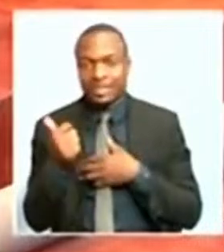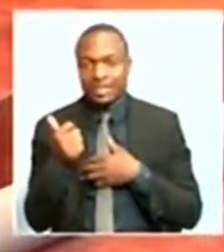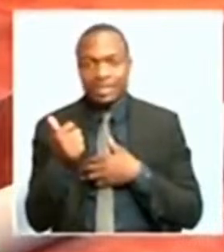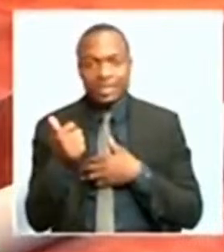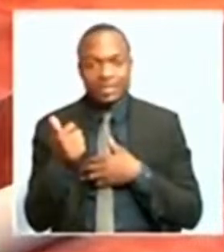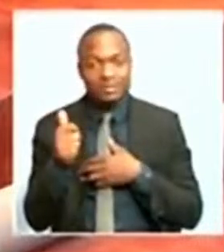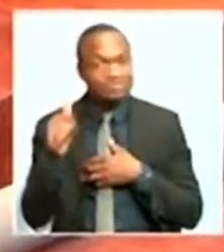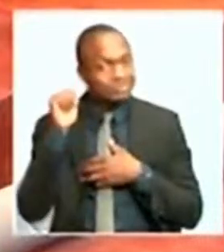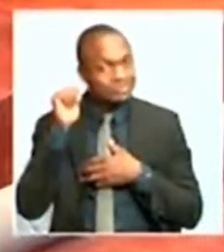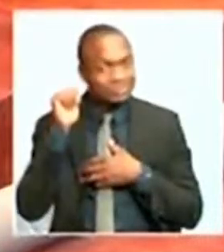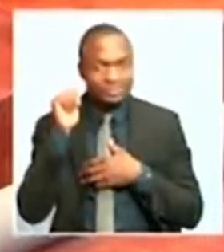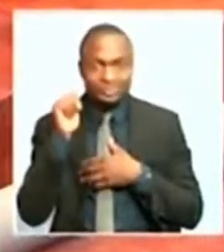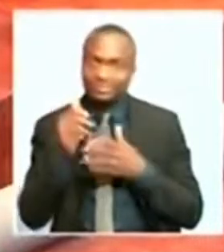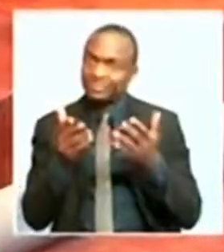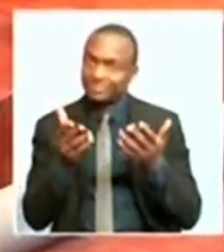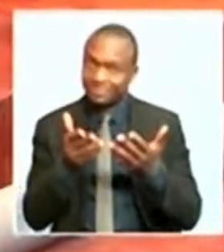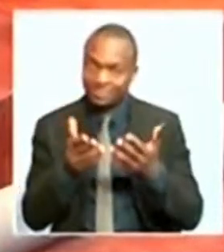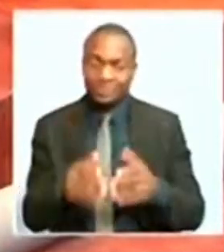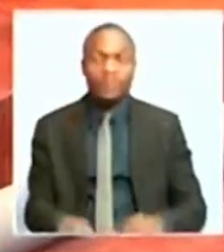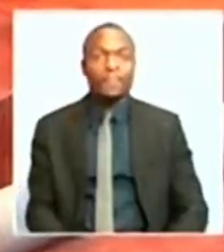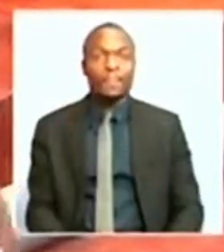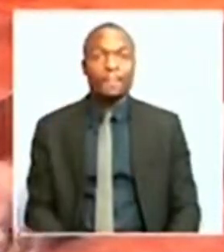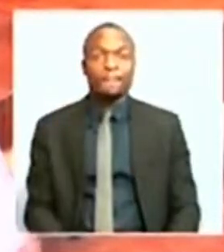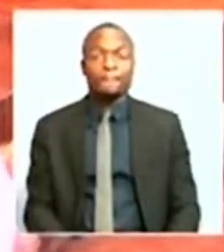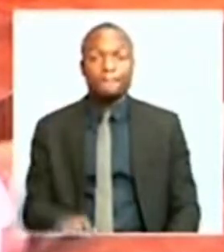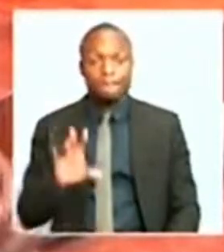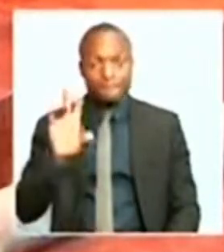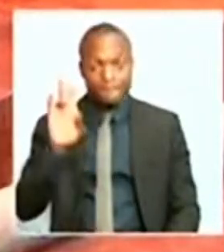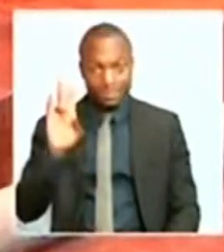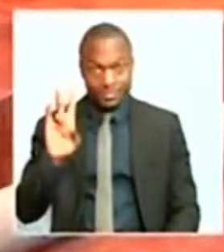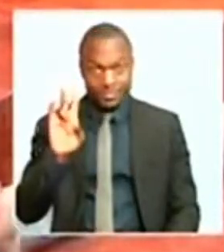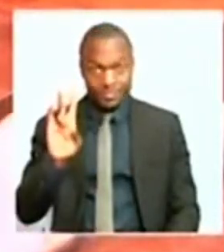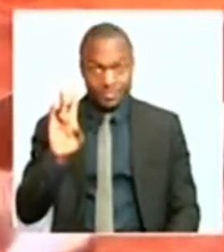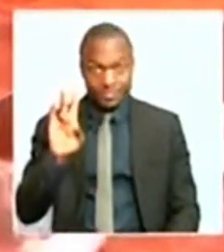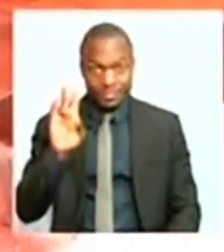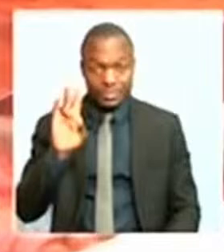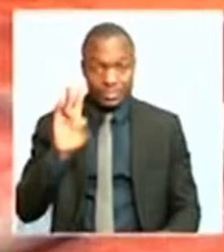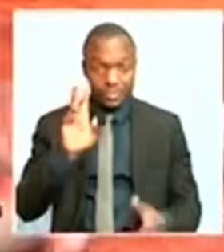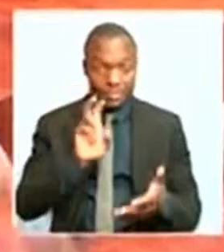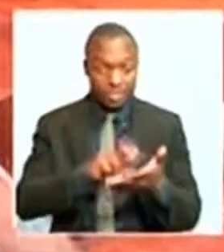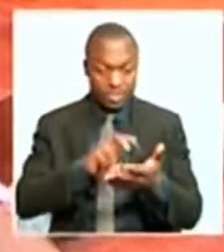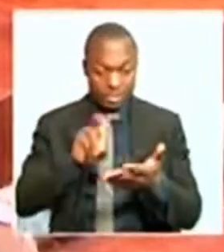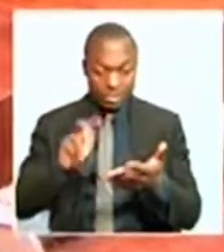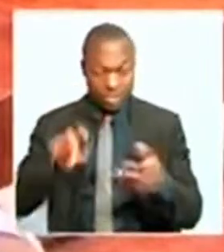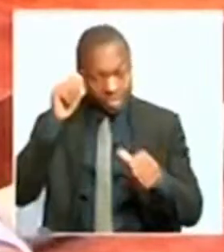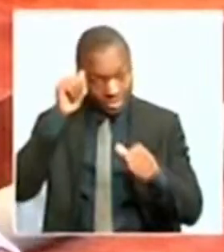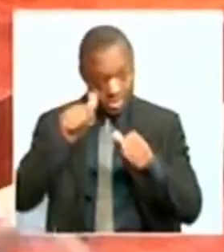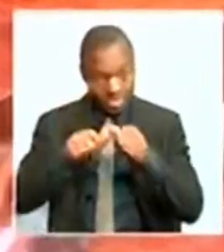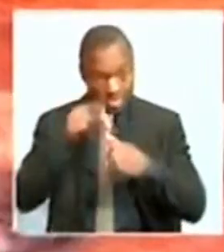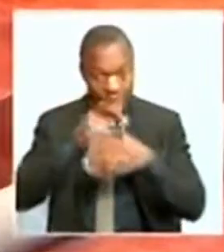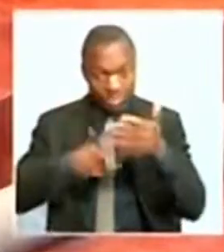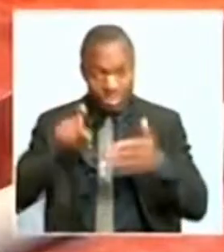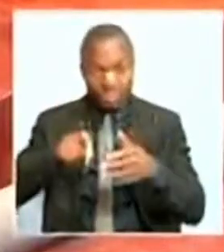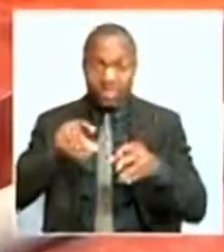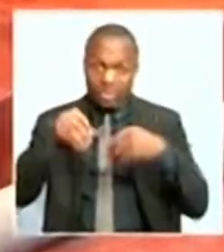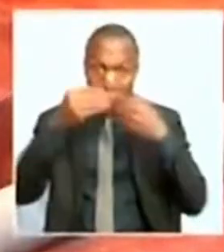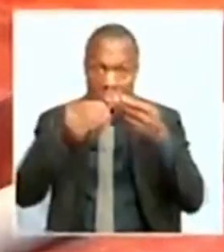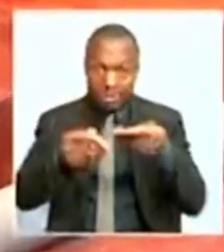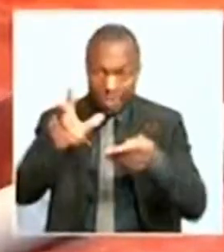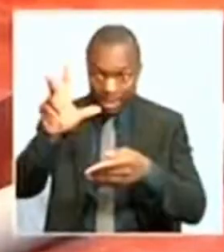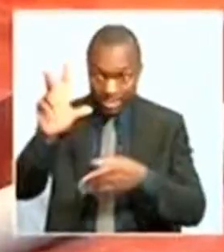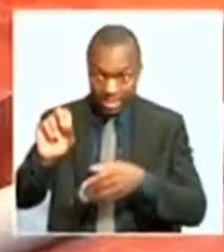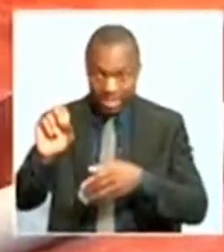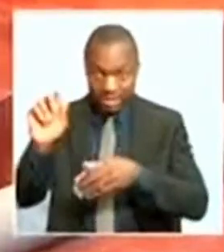to any of the clauses of the agreement. Then at 7, in terms of withdrawal from the agreement, what is required is just to give 30 days